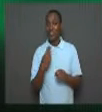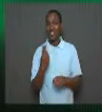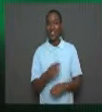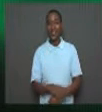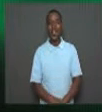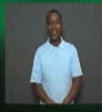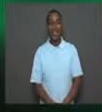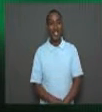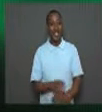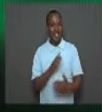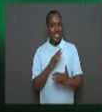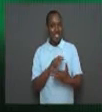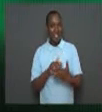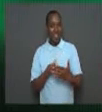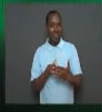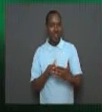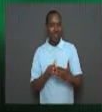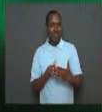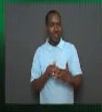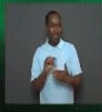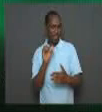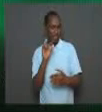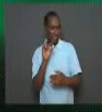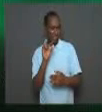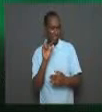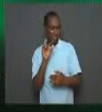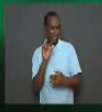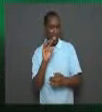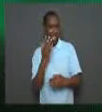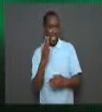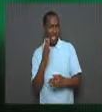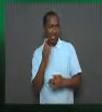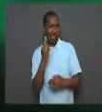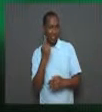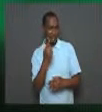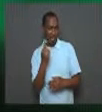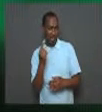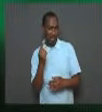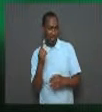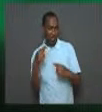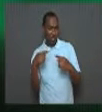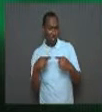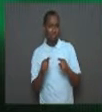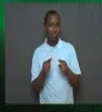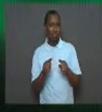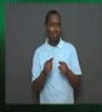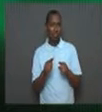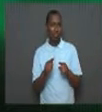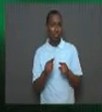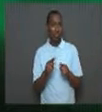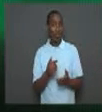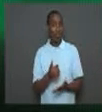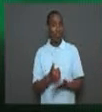The study of a few types from each distinct group help to